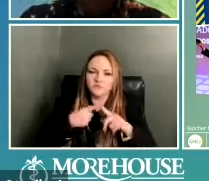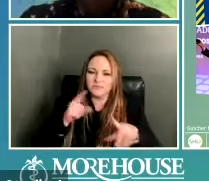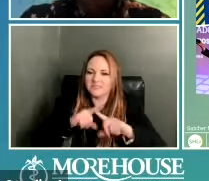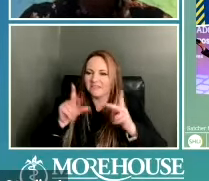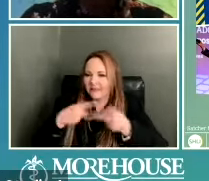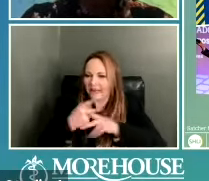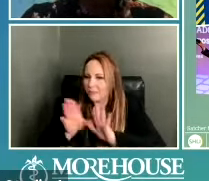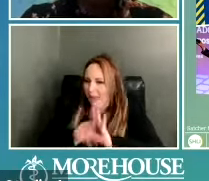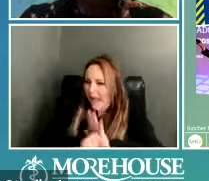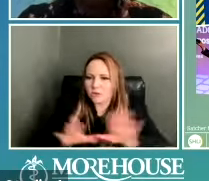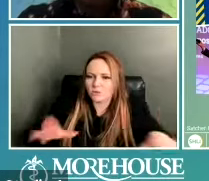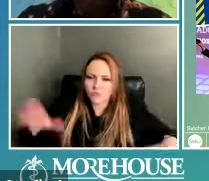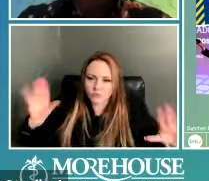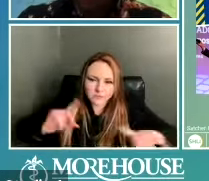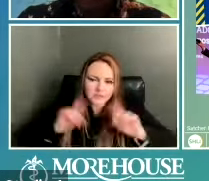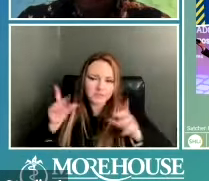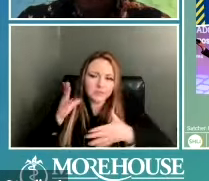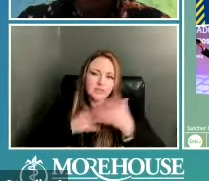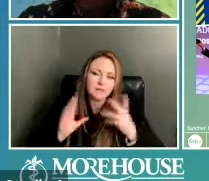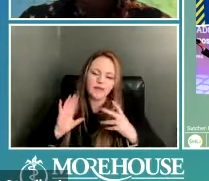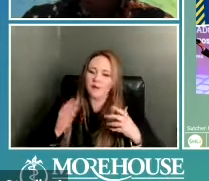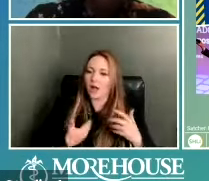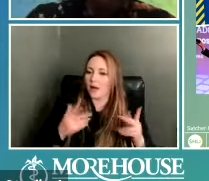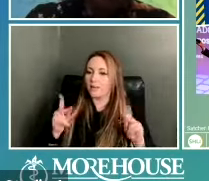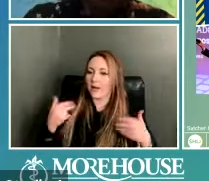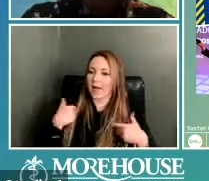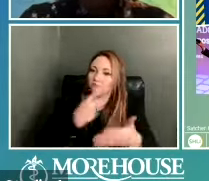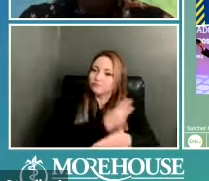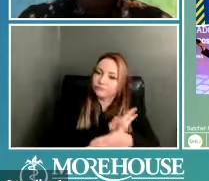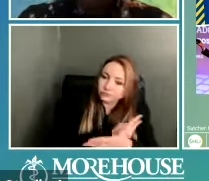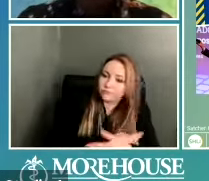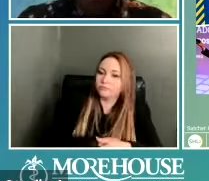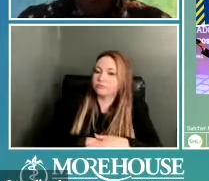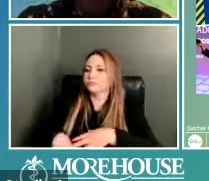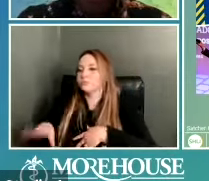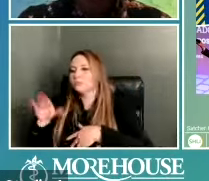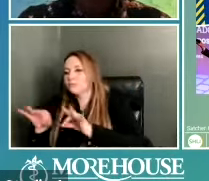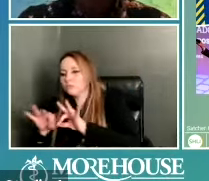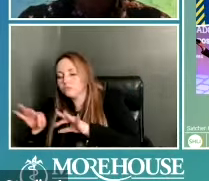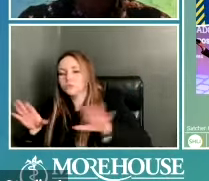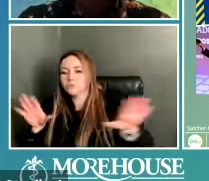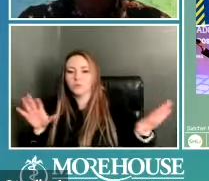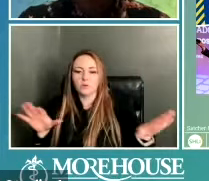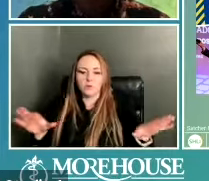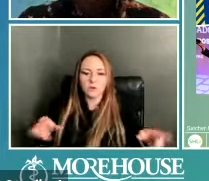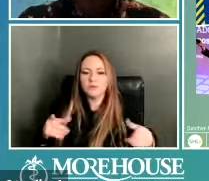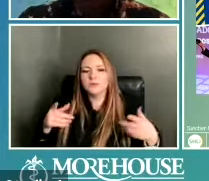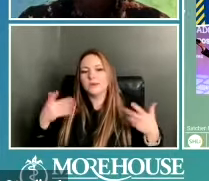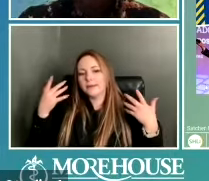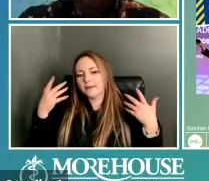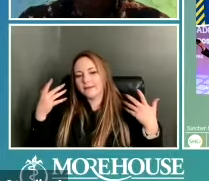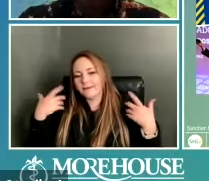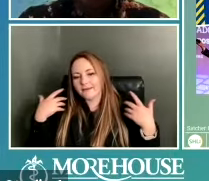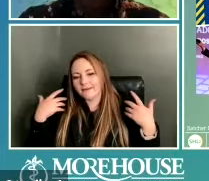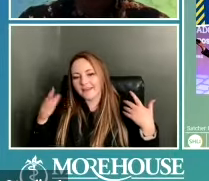of backgrounds. Some of our participants included undergraduate and graduate students, community organizers, health system administrators,